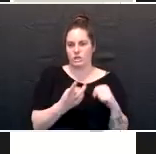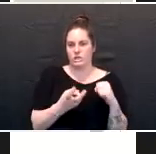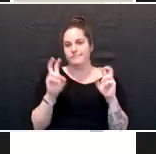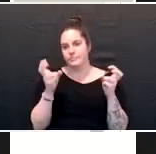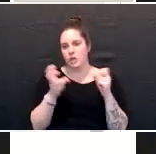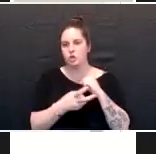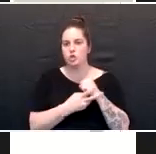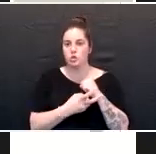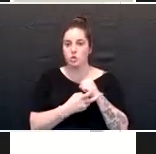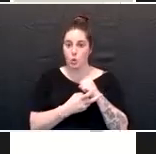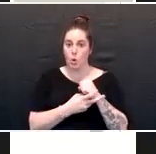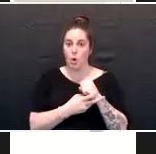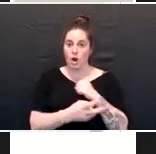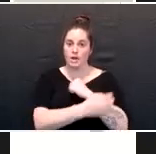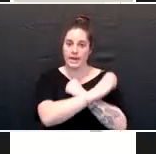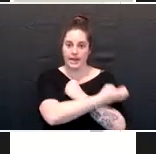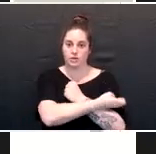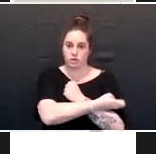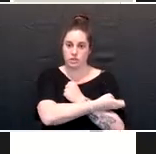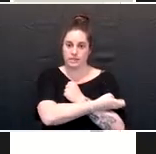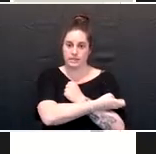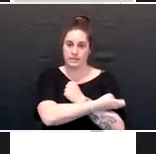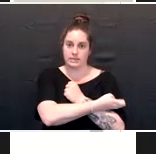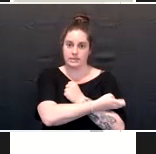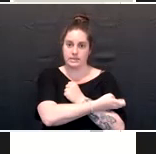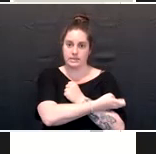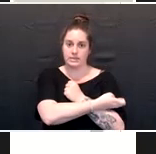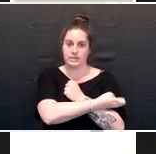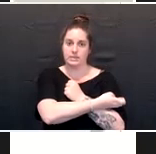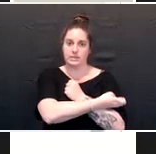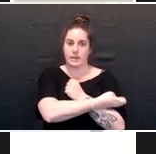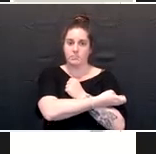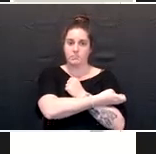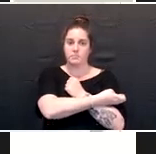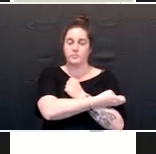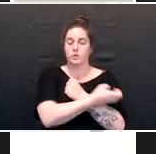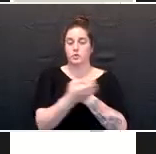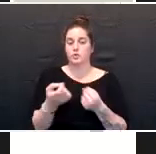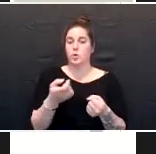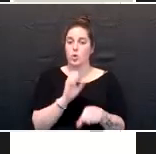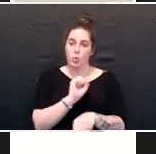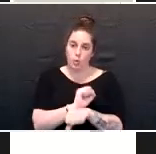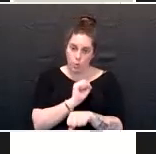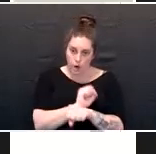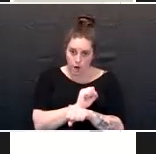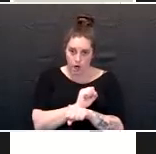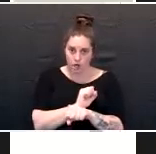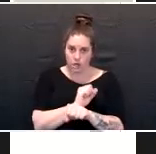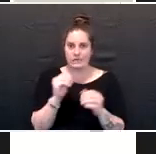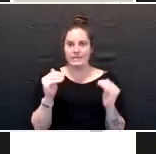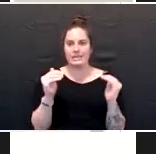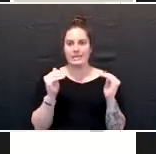So you can see in this instance that the work done is equal